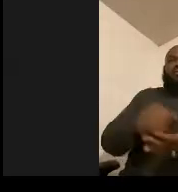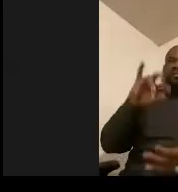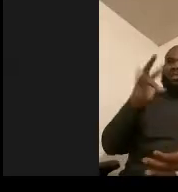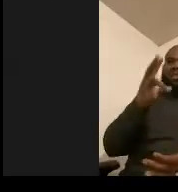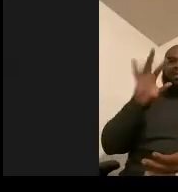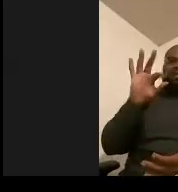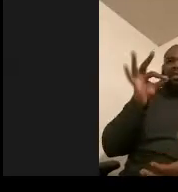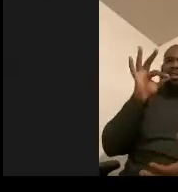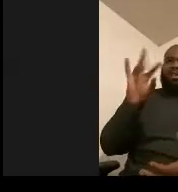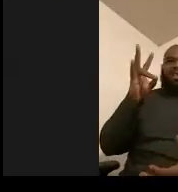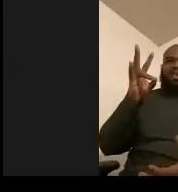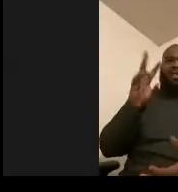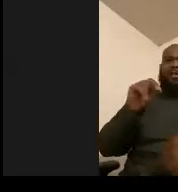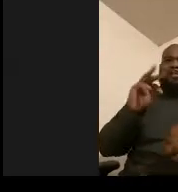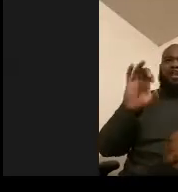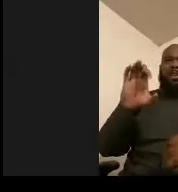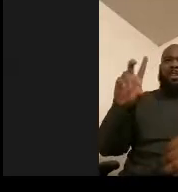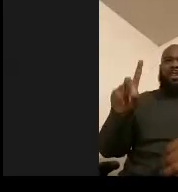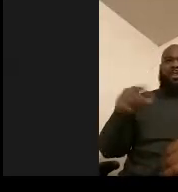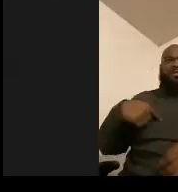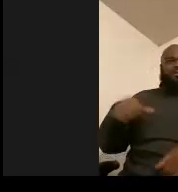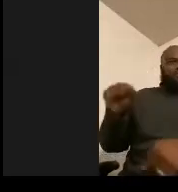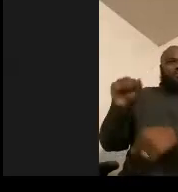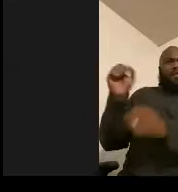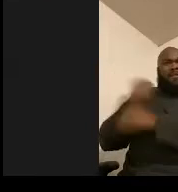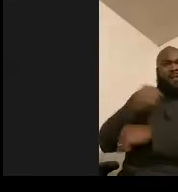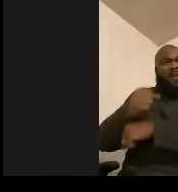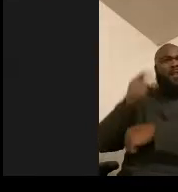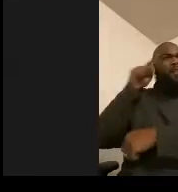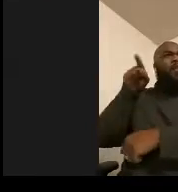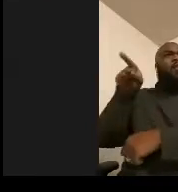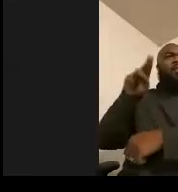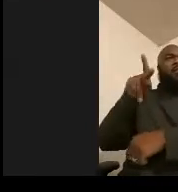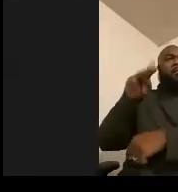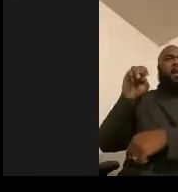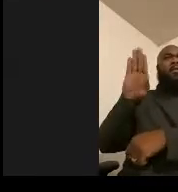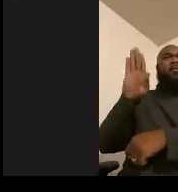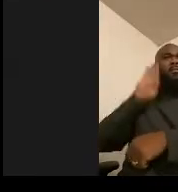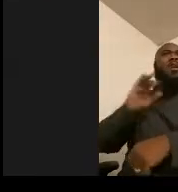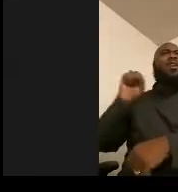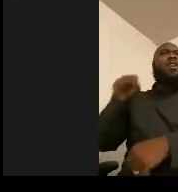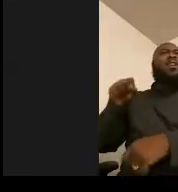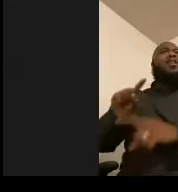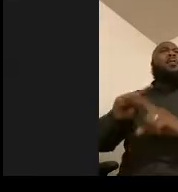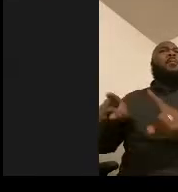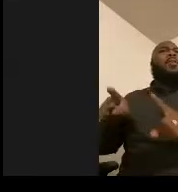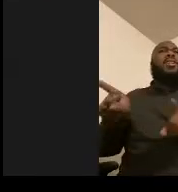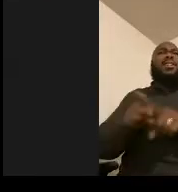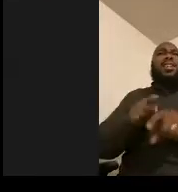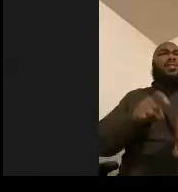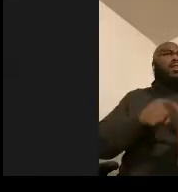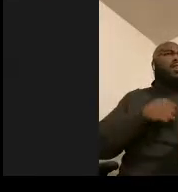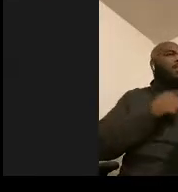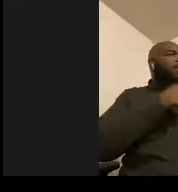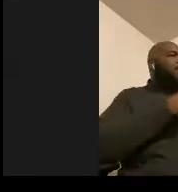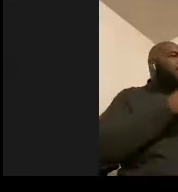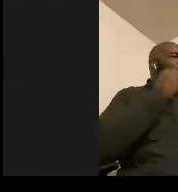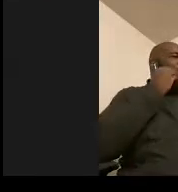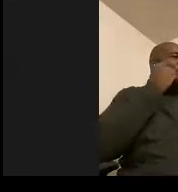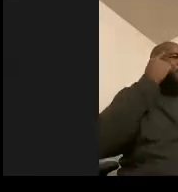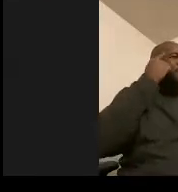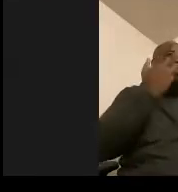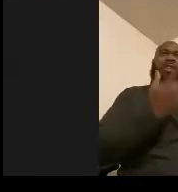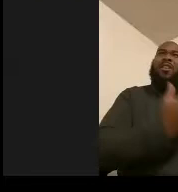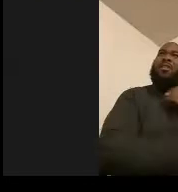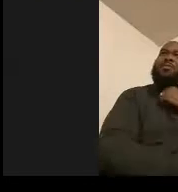Ferguson, saying, we're fighting for Mike Brown, we're fighting for justice, but at the same time, we gotta think about economics, what's going on